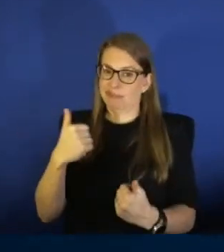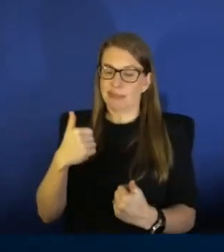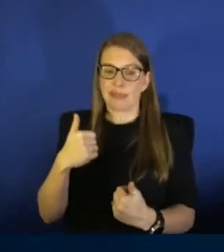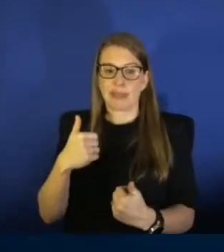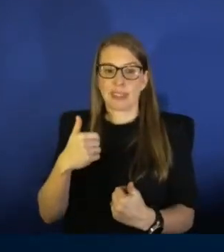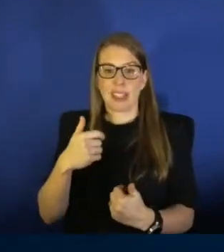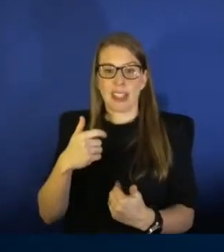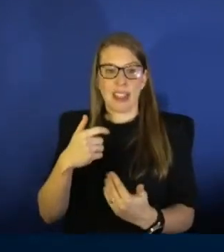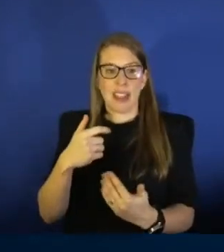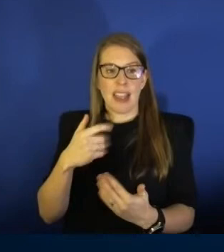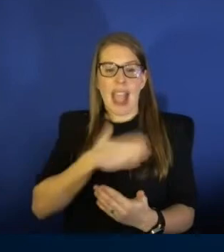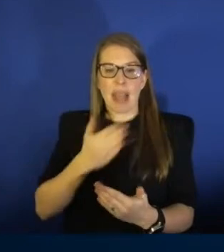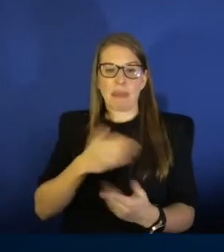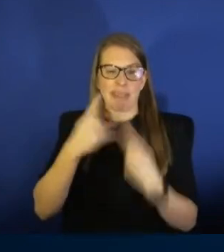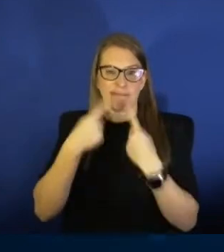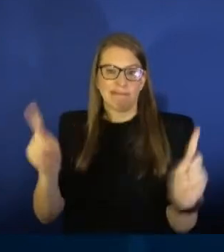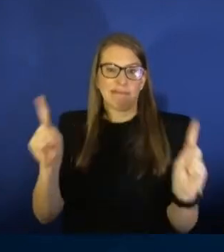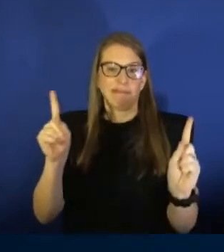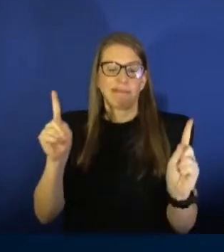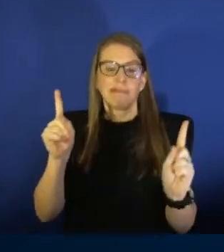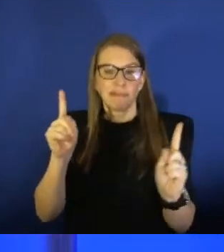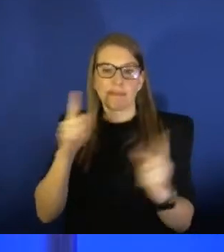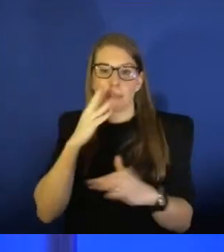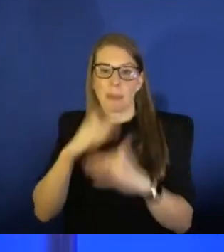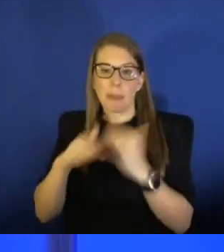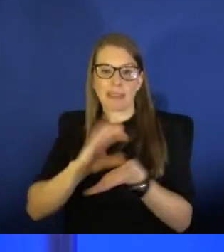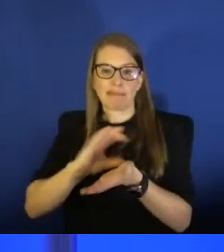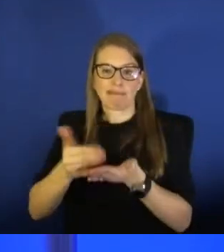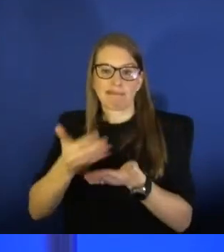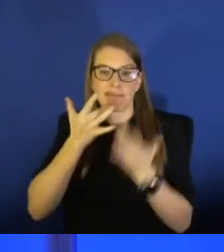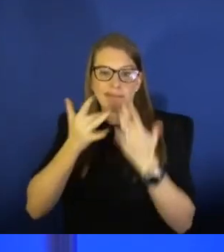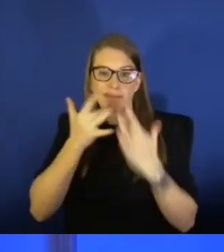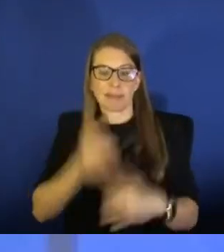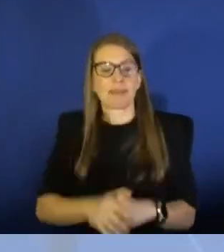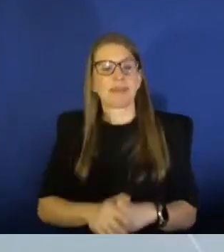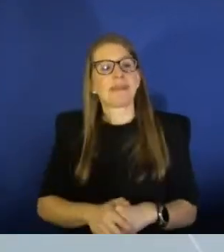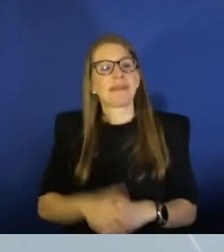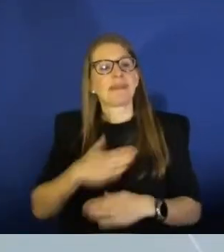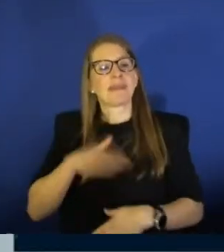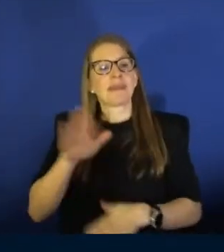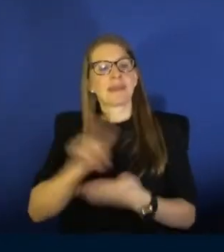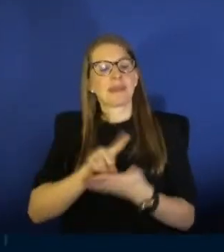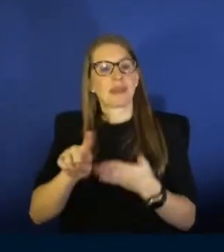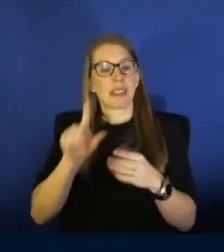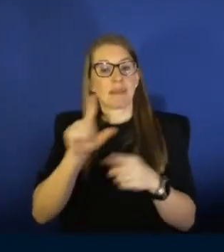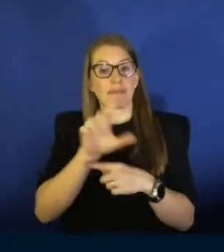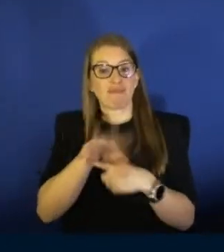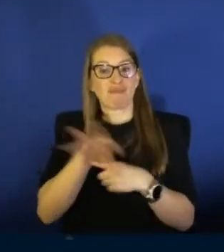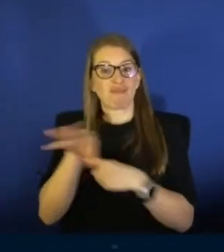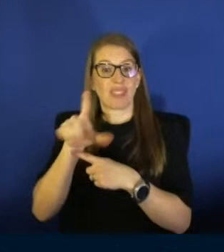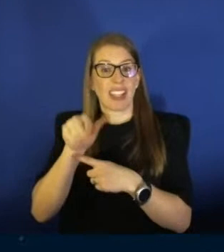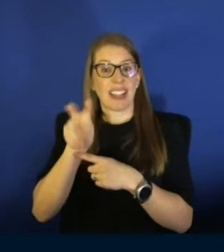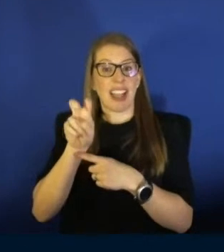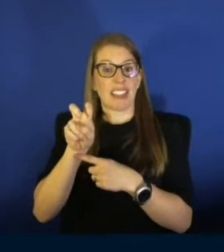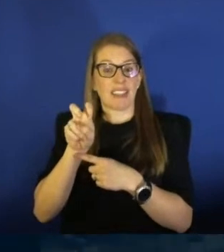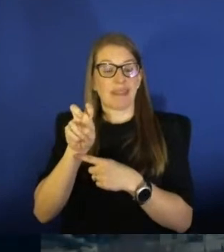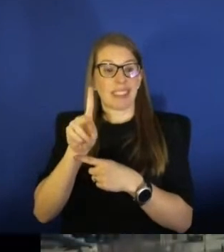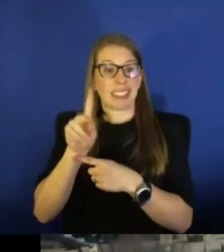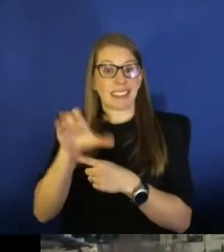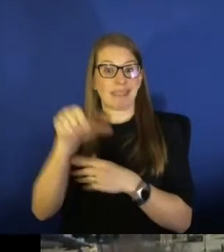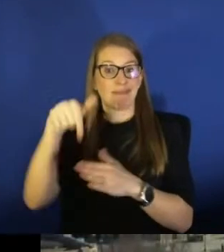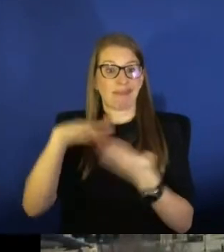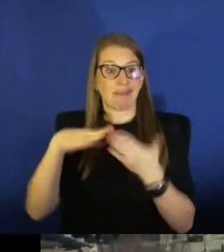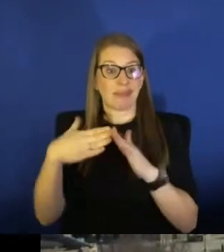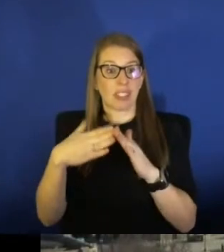Thank you. Thank you so much for having me. Thanks. Have a great rest of your week. All right, a live look now at downtown Kansas City, where a big tradition gets underway here pretty